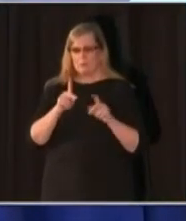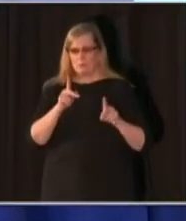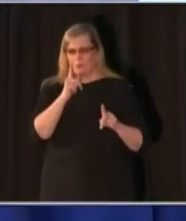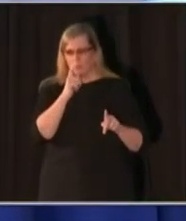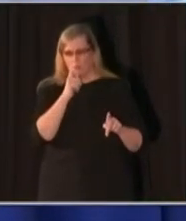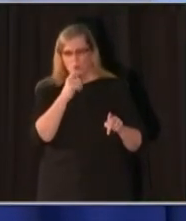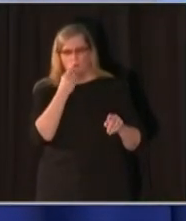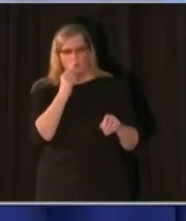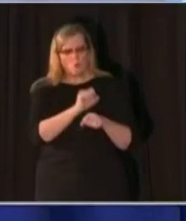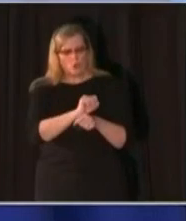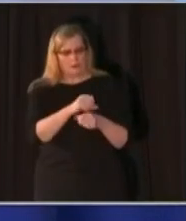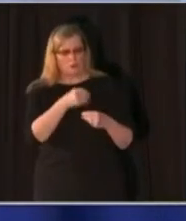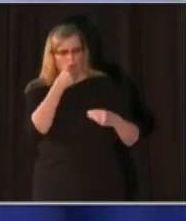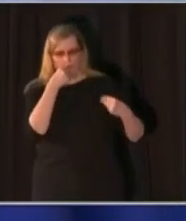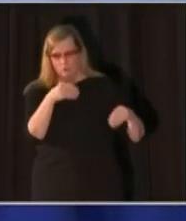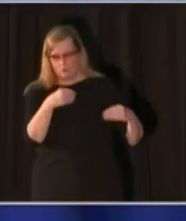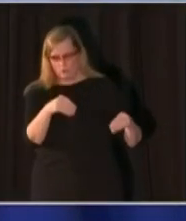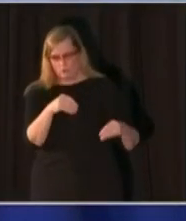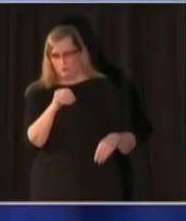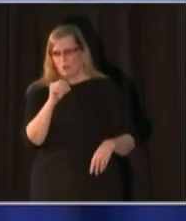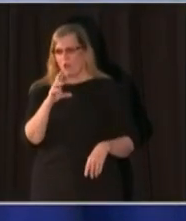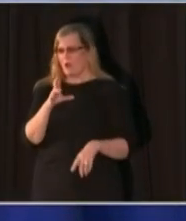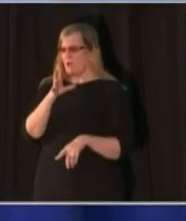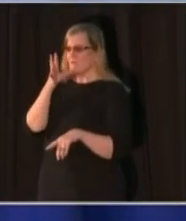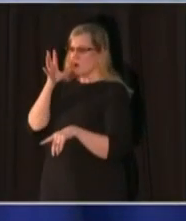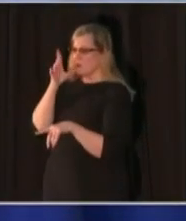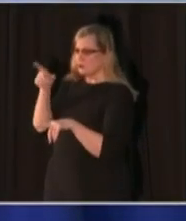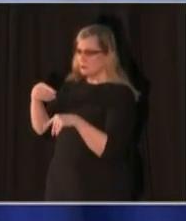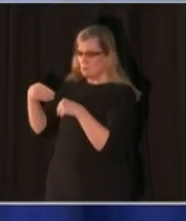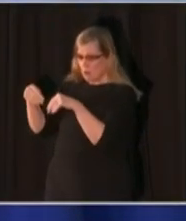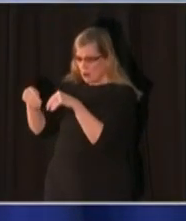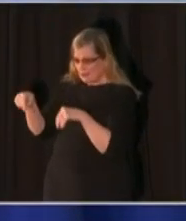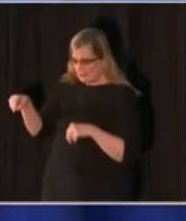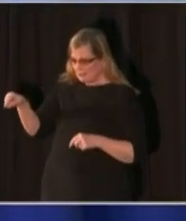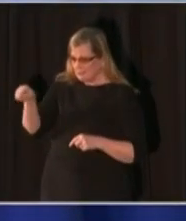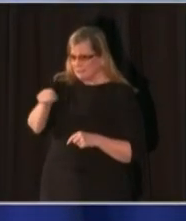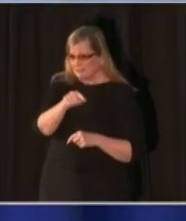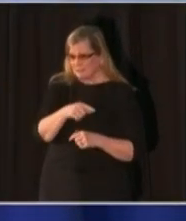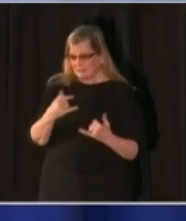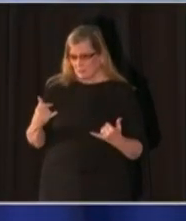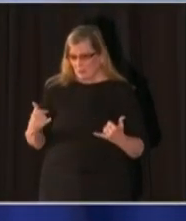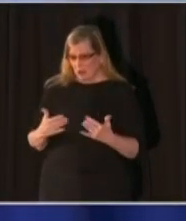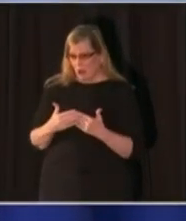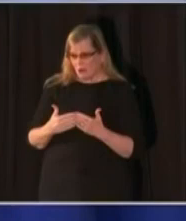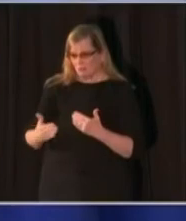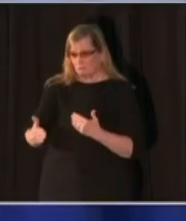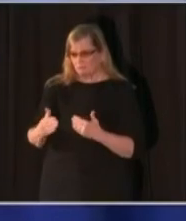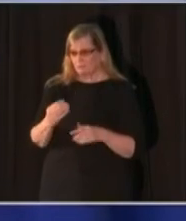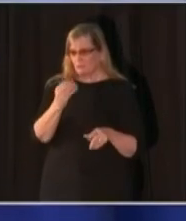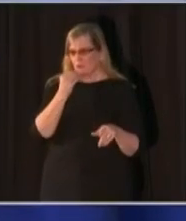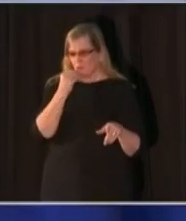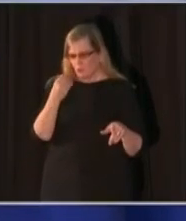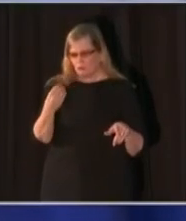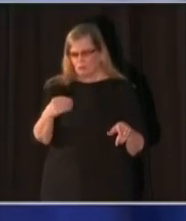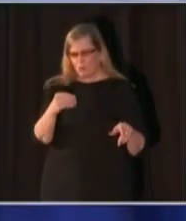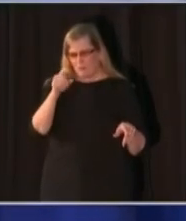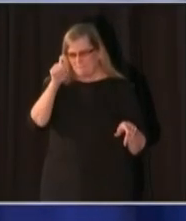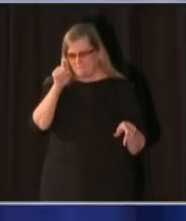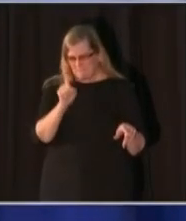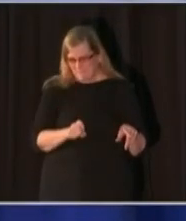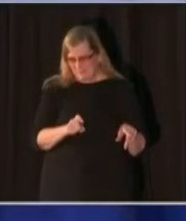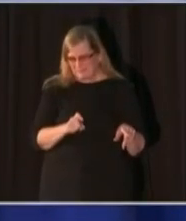farmers markets. Going forward, for example, grocery stores must post signage that instructs customers to